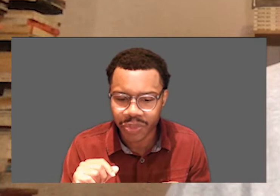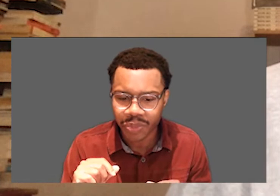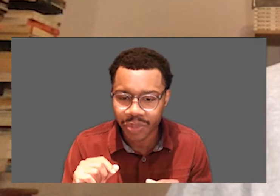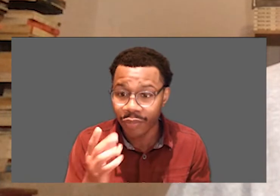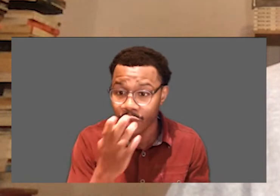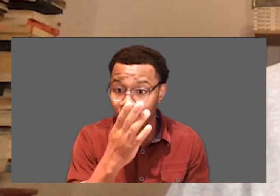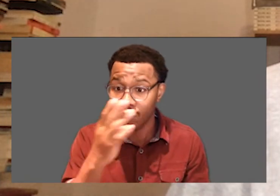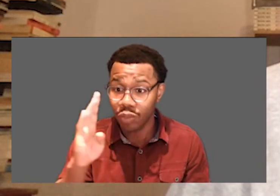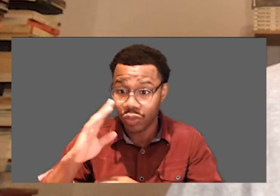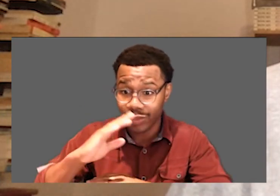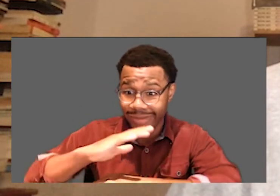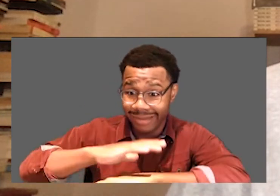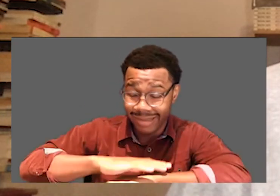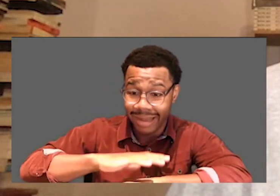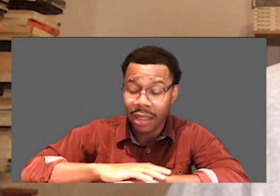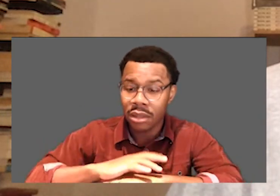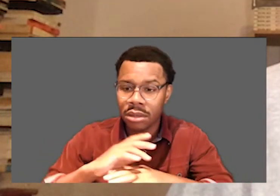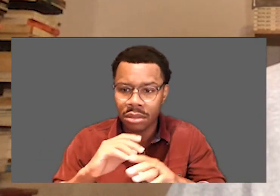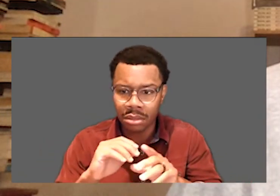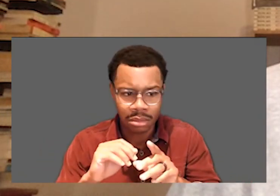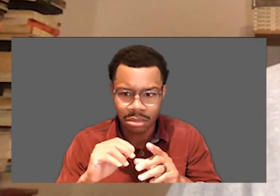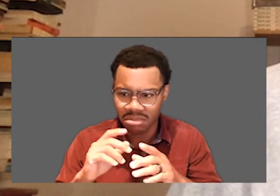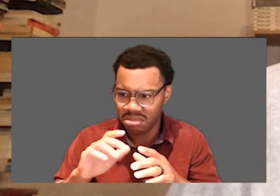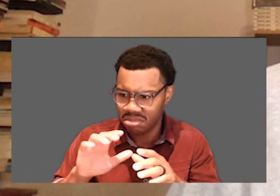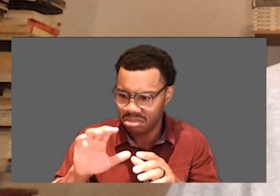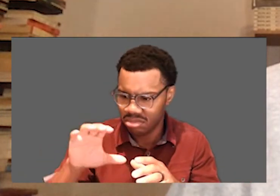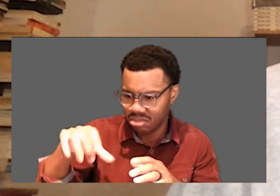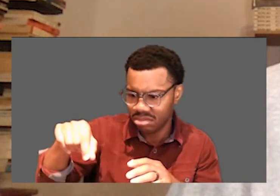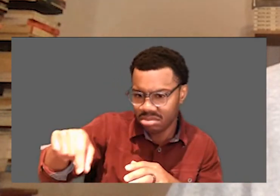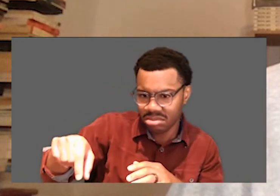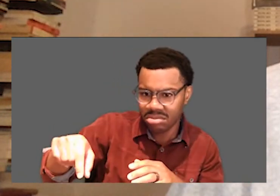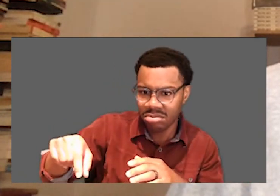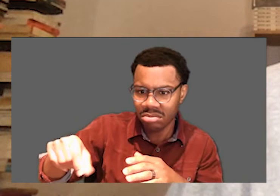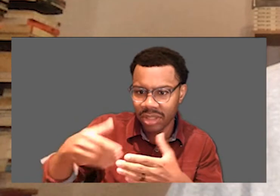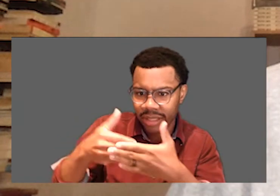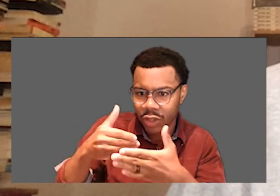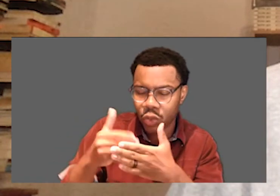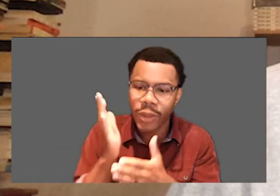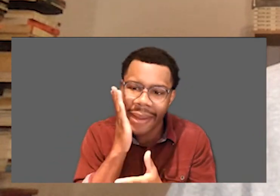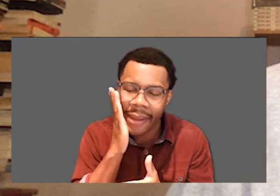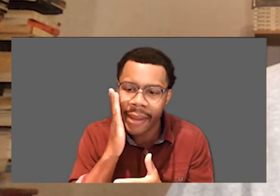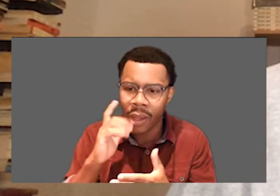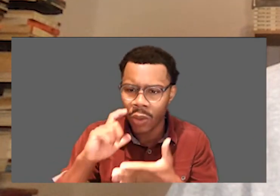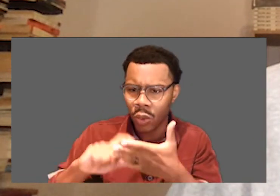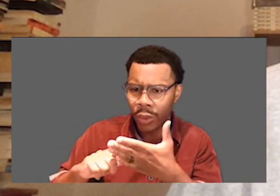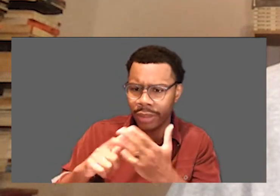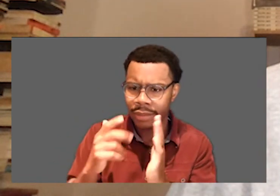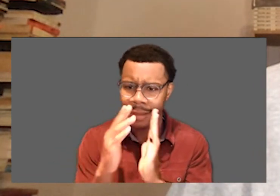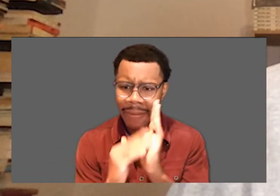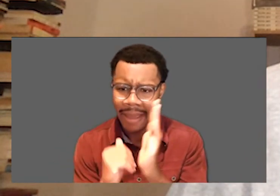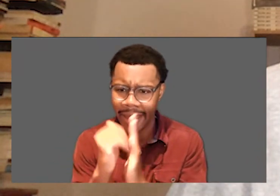blue desk hung posted in the wall adjacent to the beds, the paint peeled back and exposed patches of iron